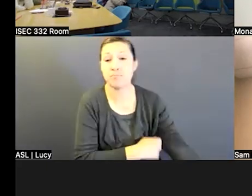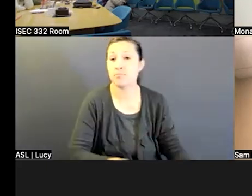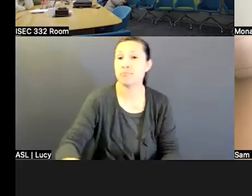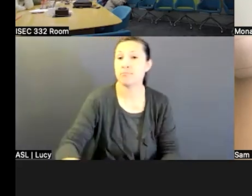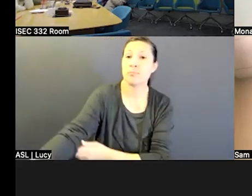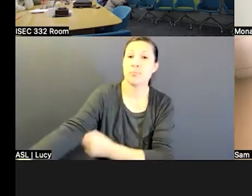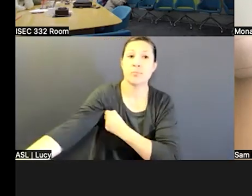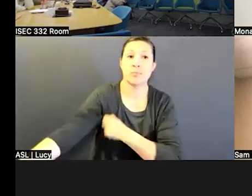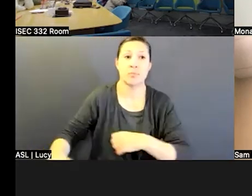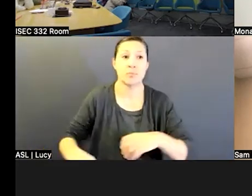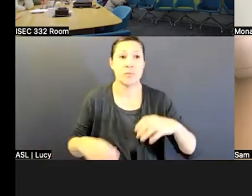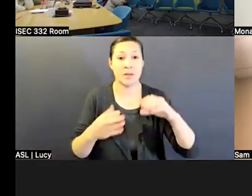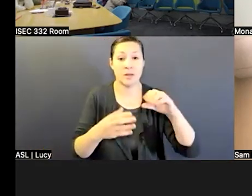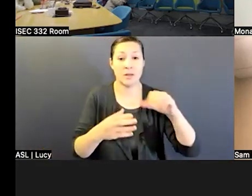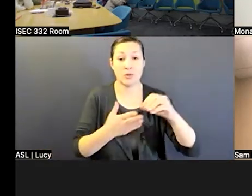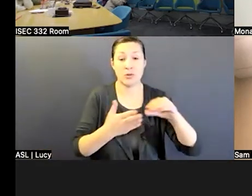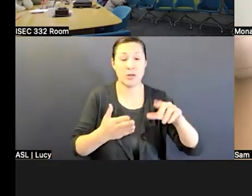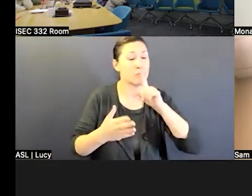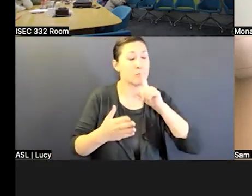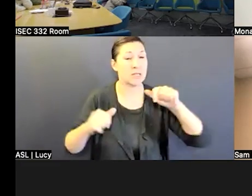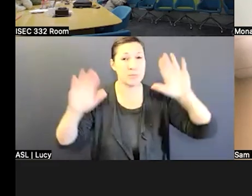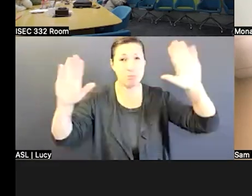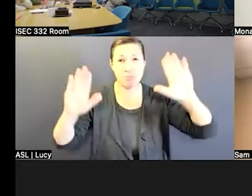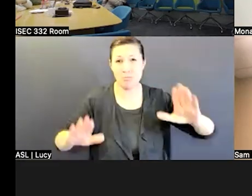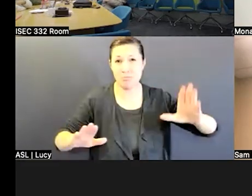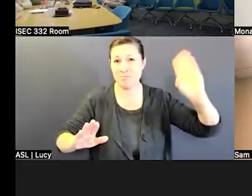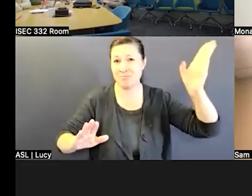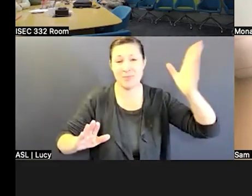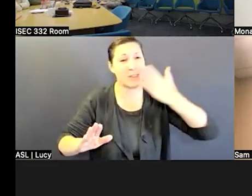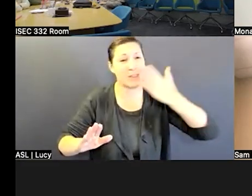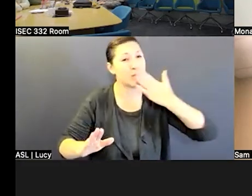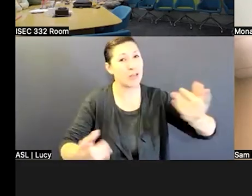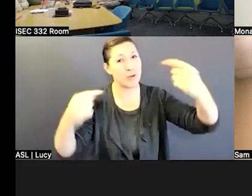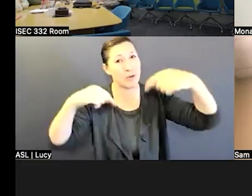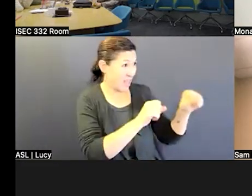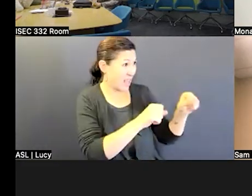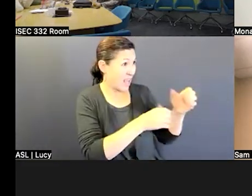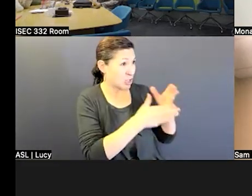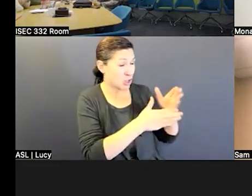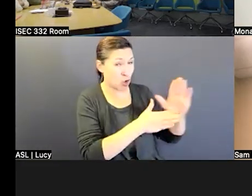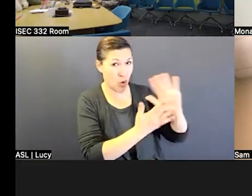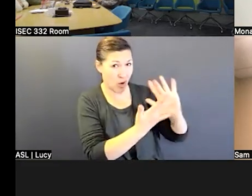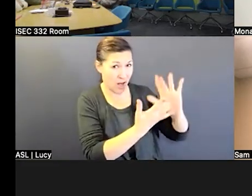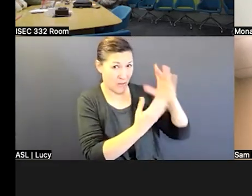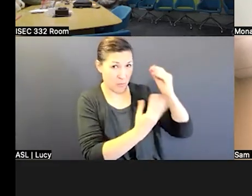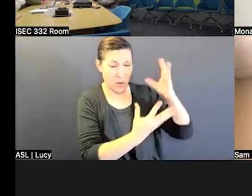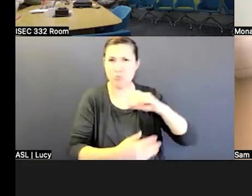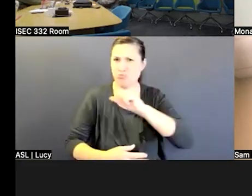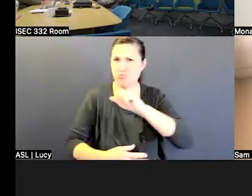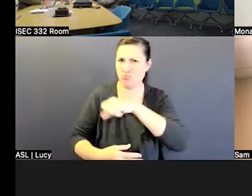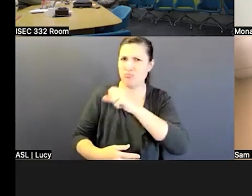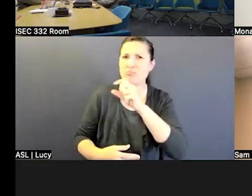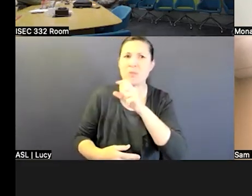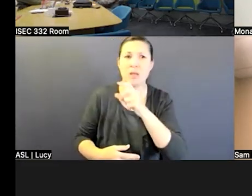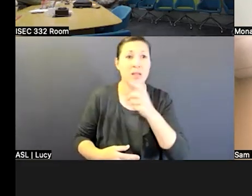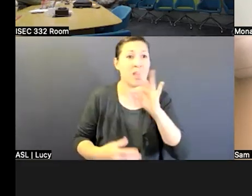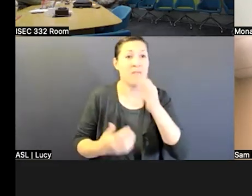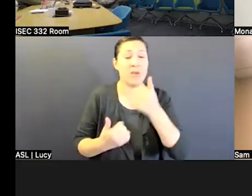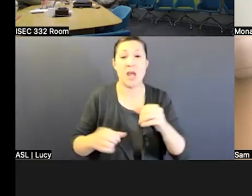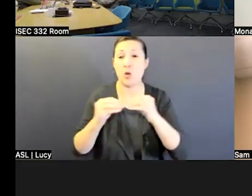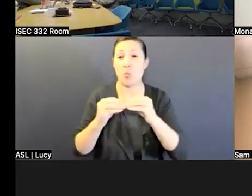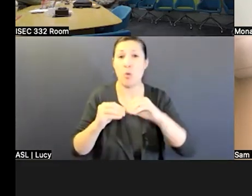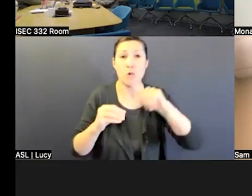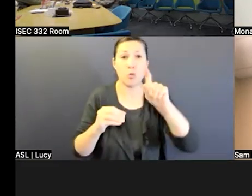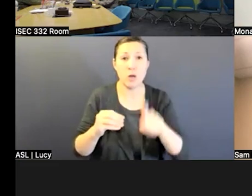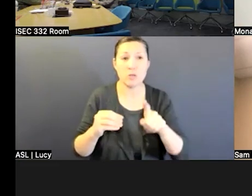Thank you. This has been fantastic. Thank you so Thanks much for for coming. coming. Thanks for having me. Perfect. If anyone has any more questions or would like to learn